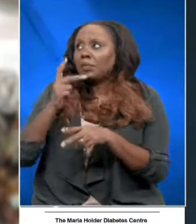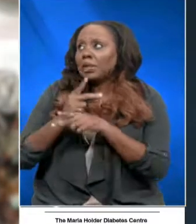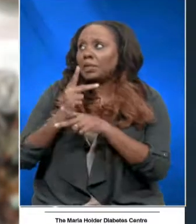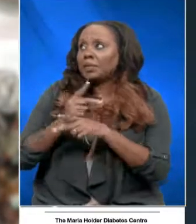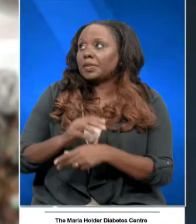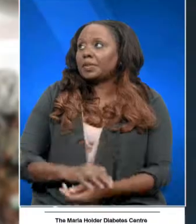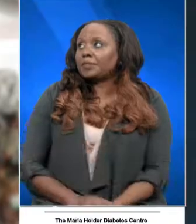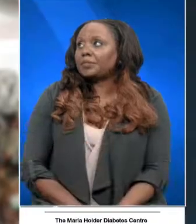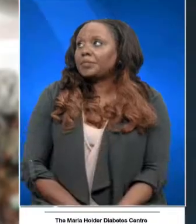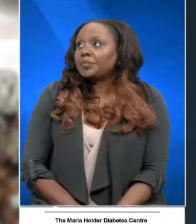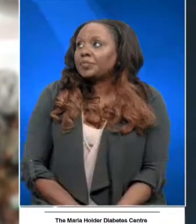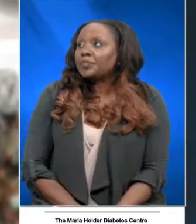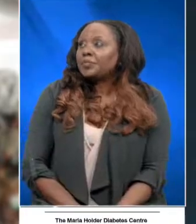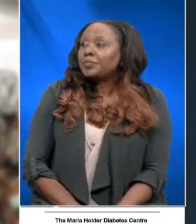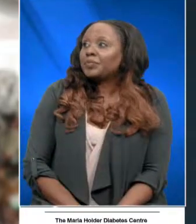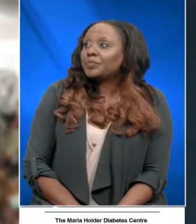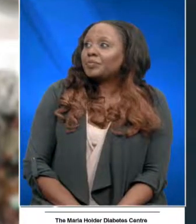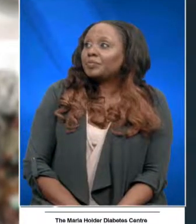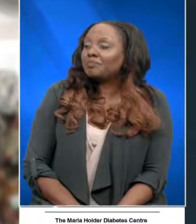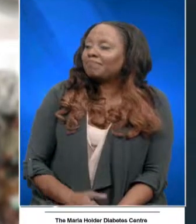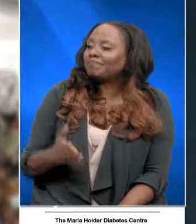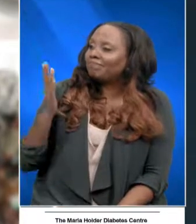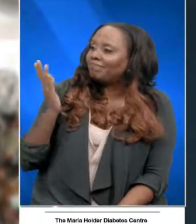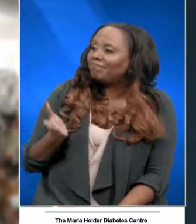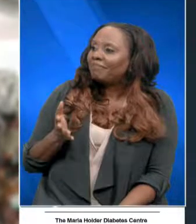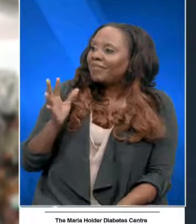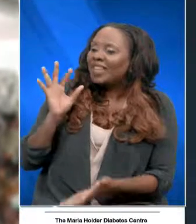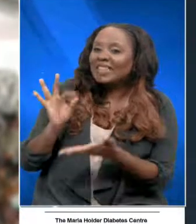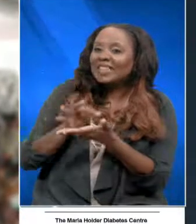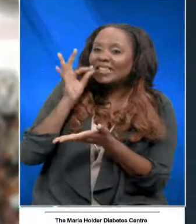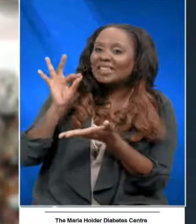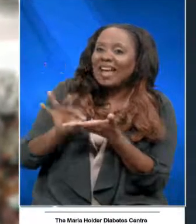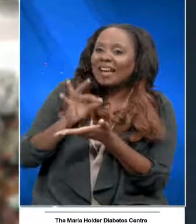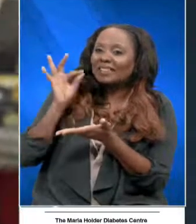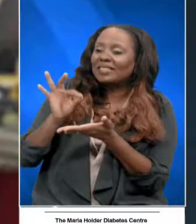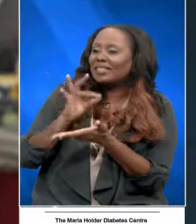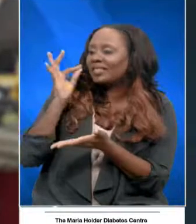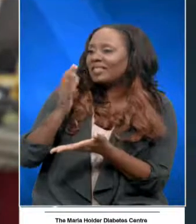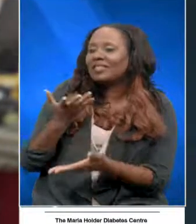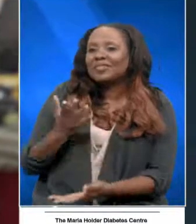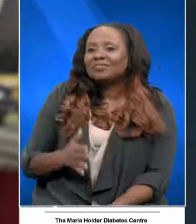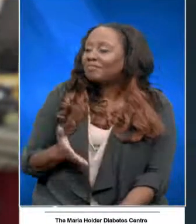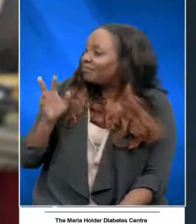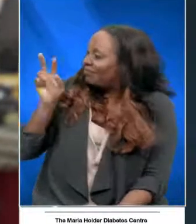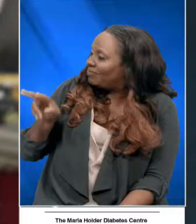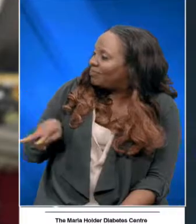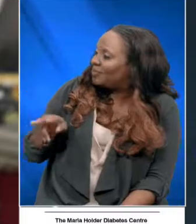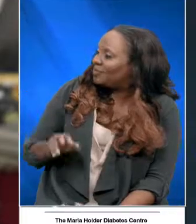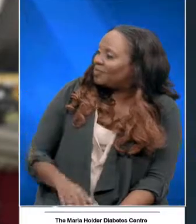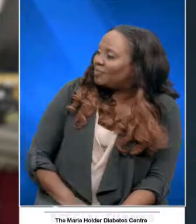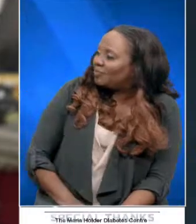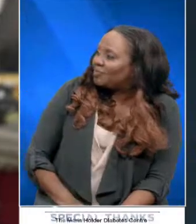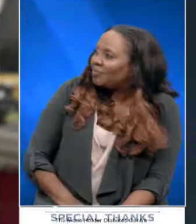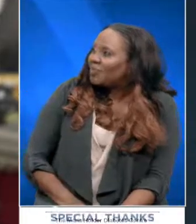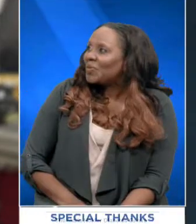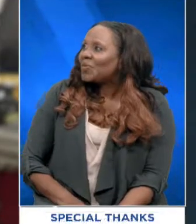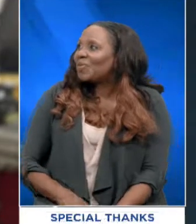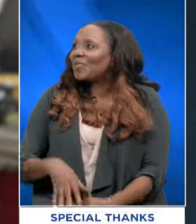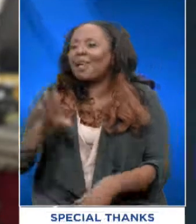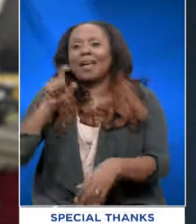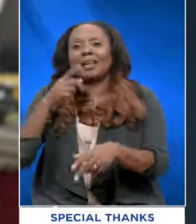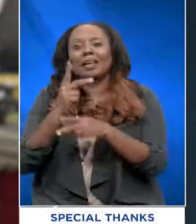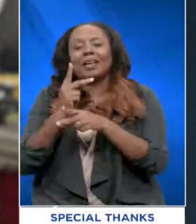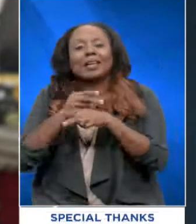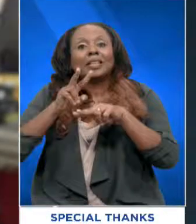the snack aisle, you know, we have a lot of fun in the snack aisle, and what can I say? In the snack aisle, you have to watch the amount of salt,